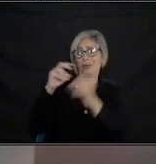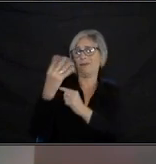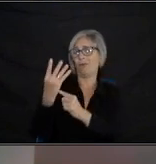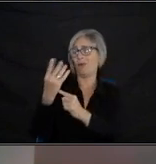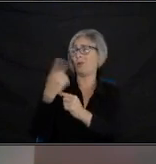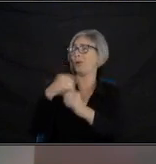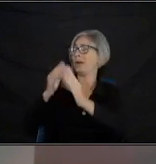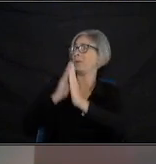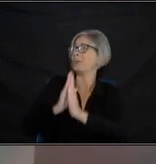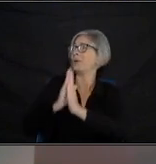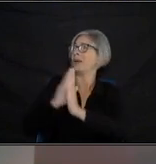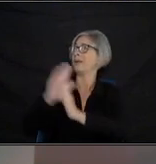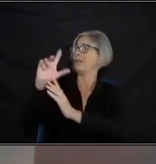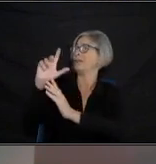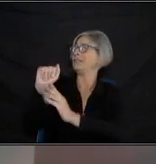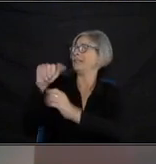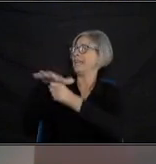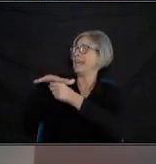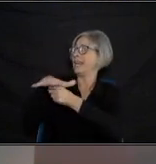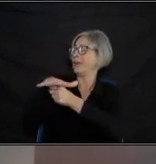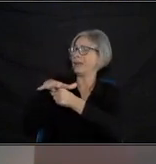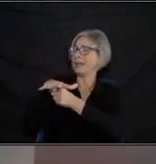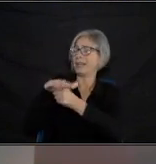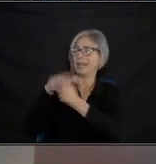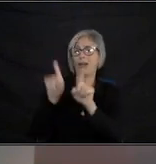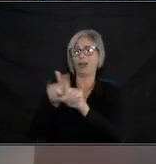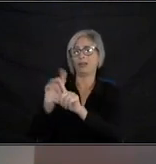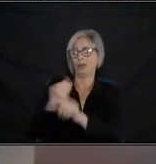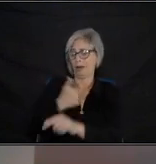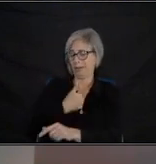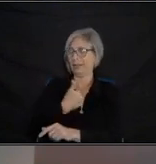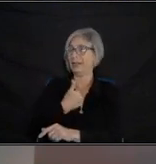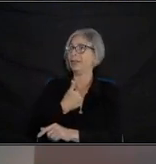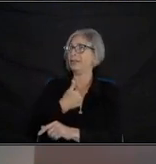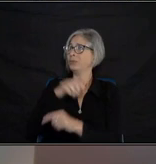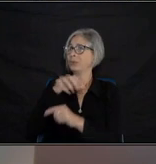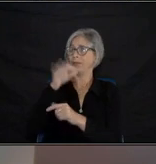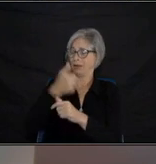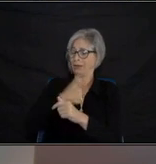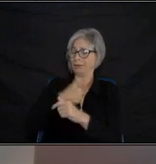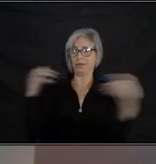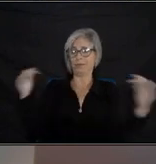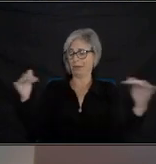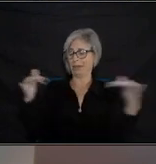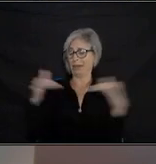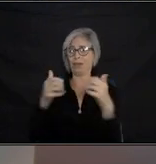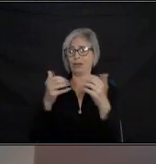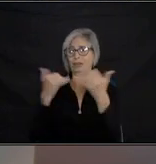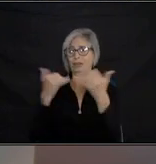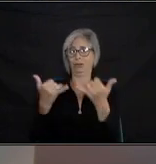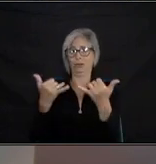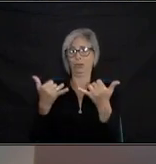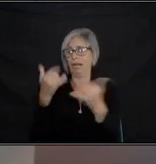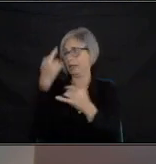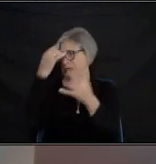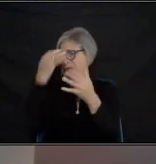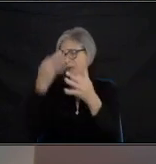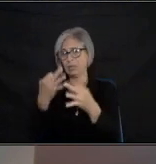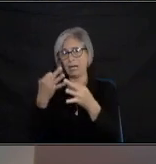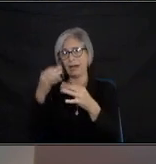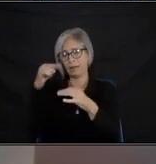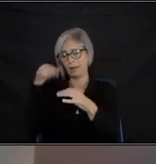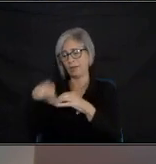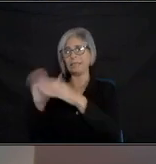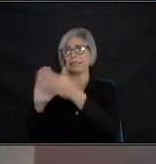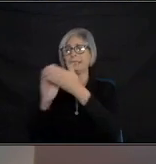the Louisiana area and well as ourselves. We find ourselves gathered here today to make decisions for our